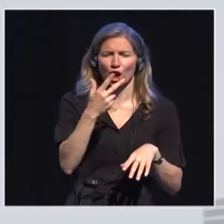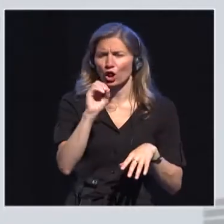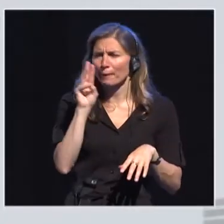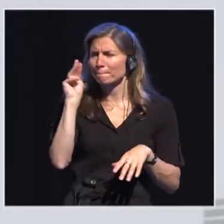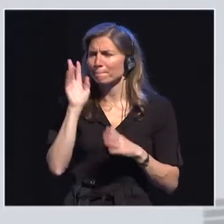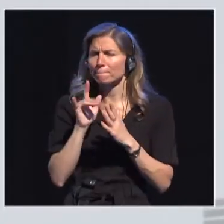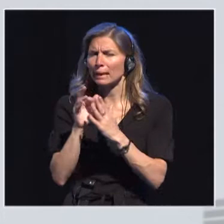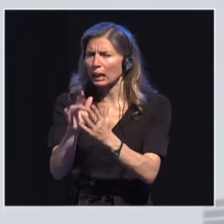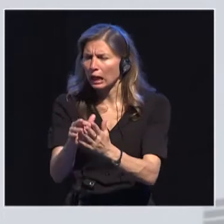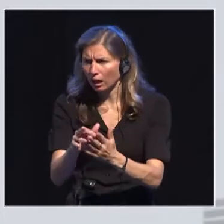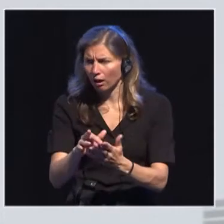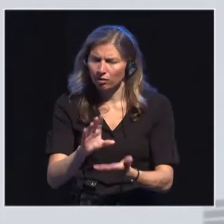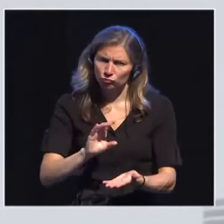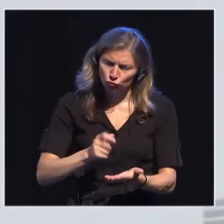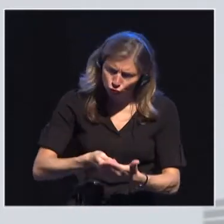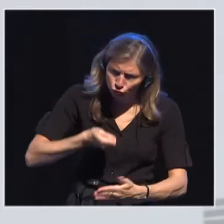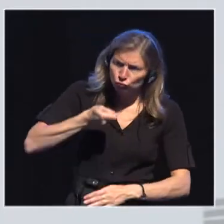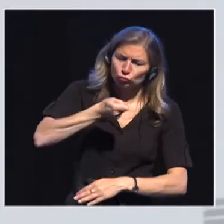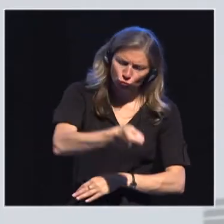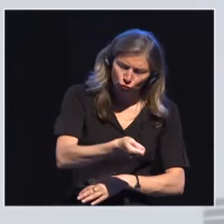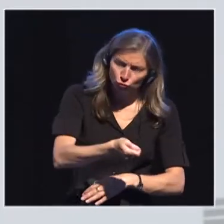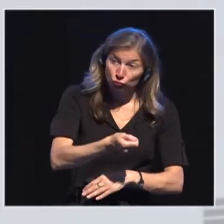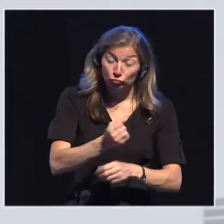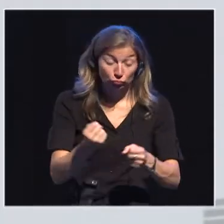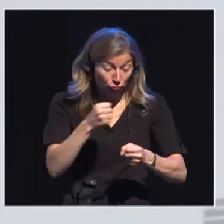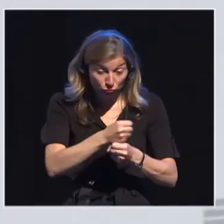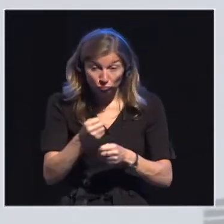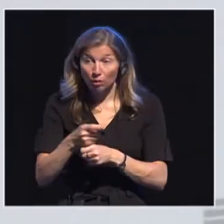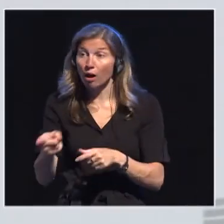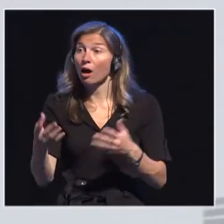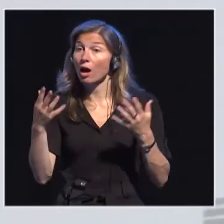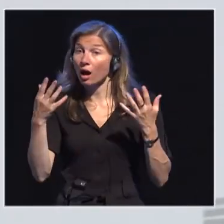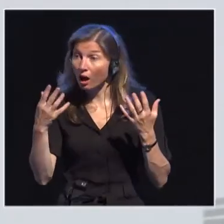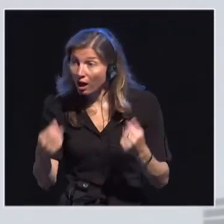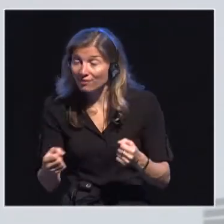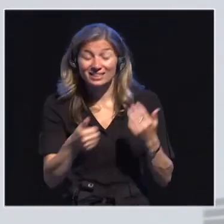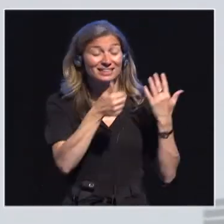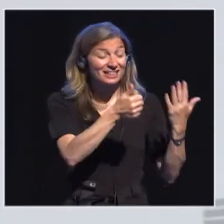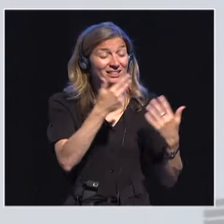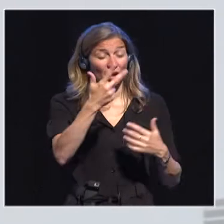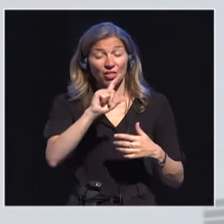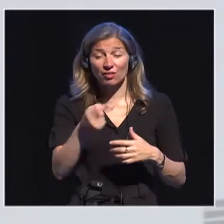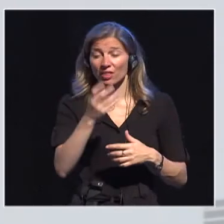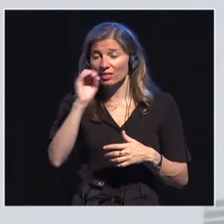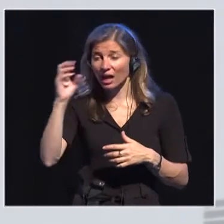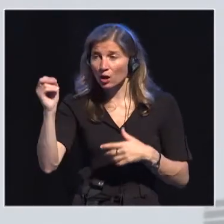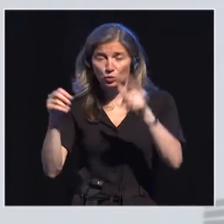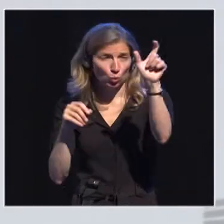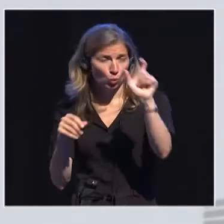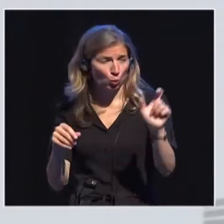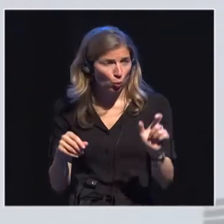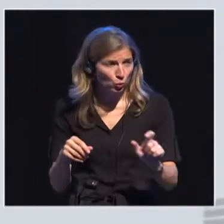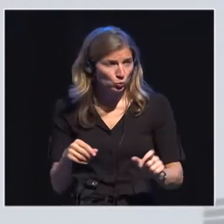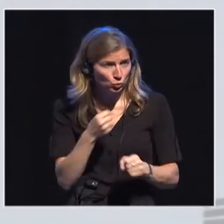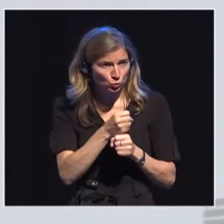They were able to figure out that they had 63,000 coast workers. It means that they were able to